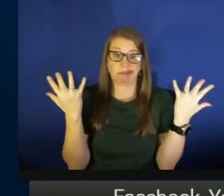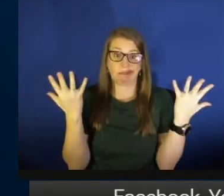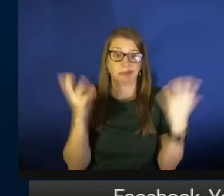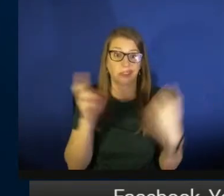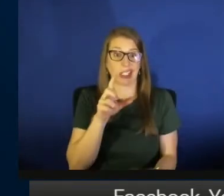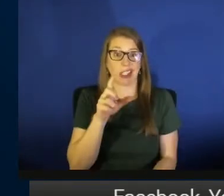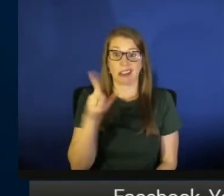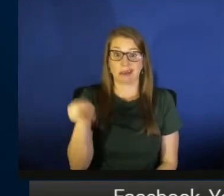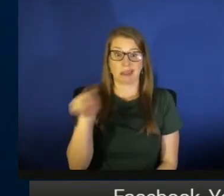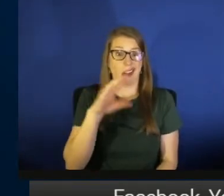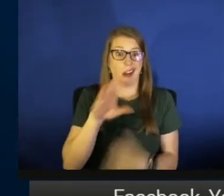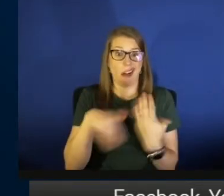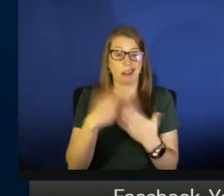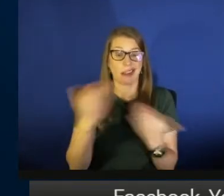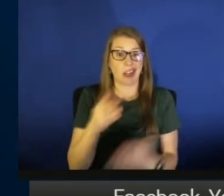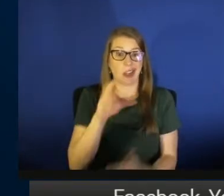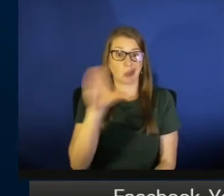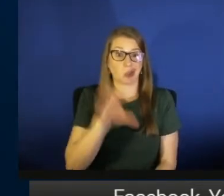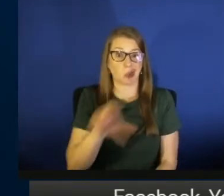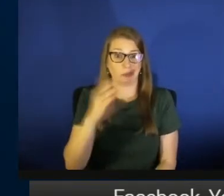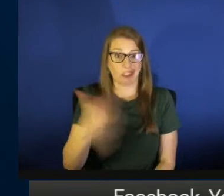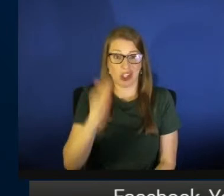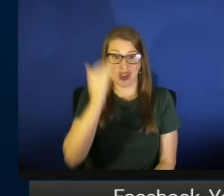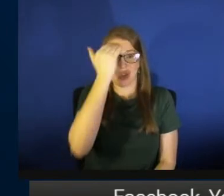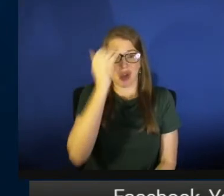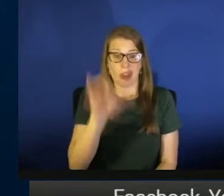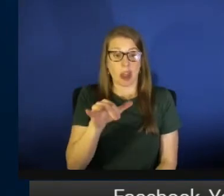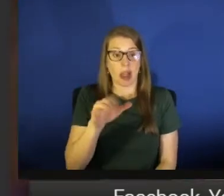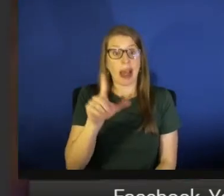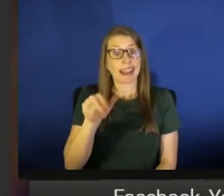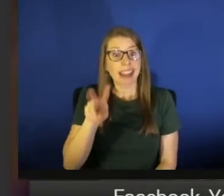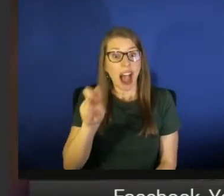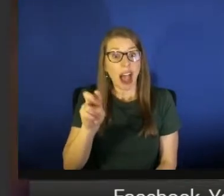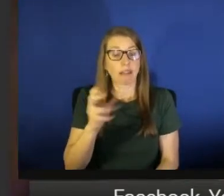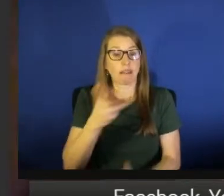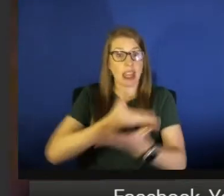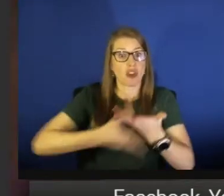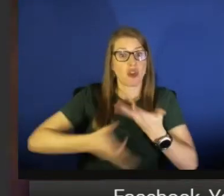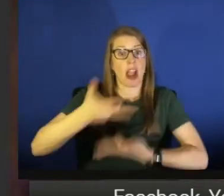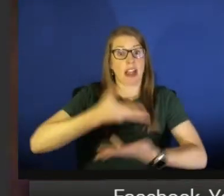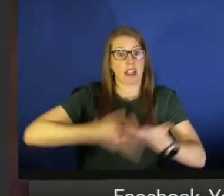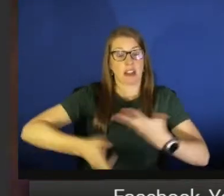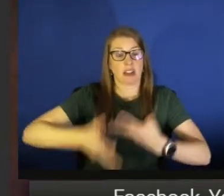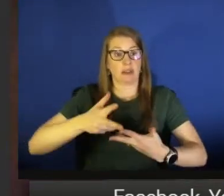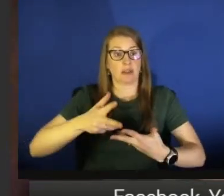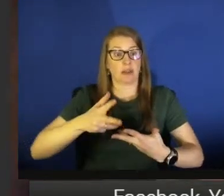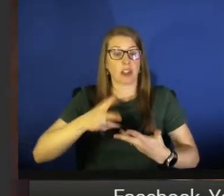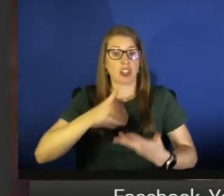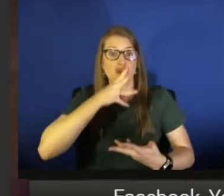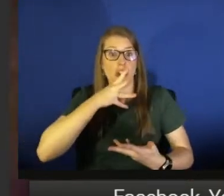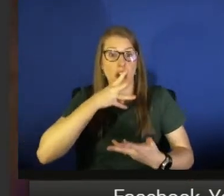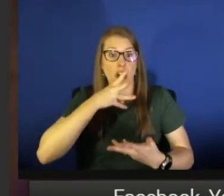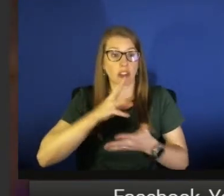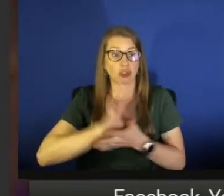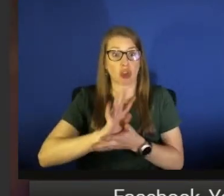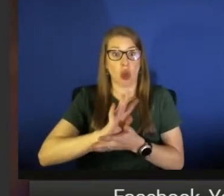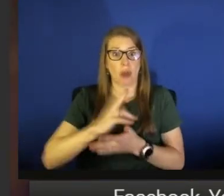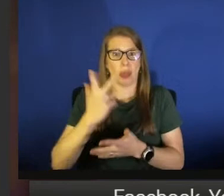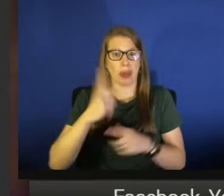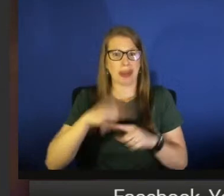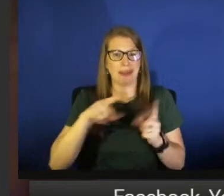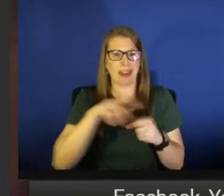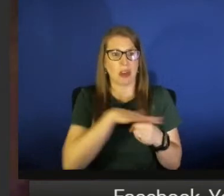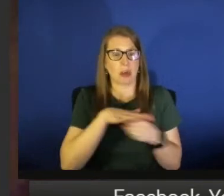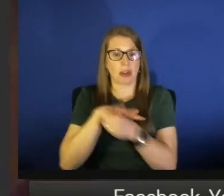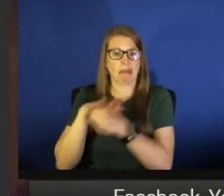this. To do a live interactive talk show from 3 different locations, I don't even like looking back